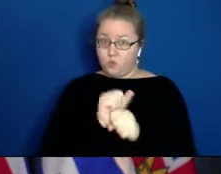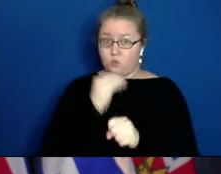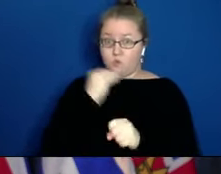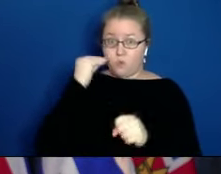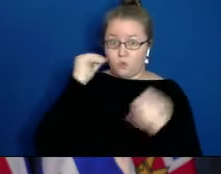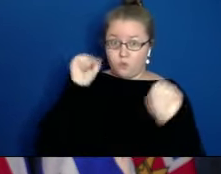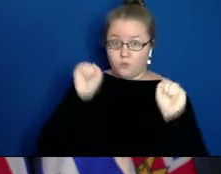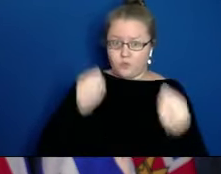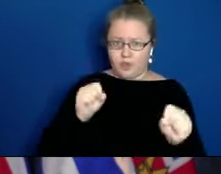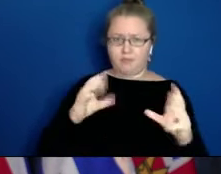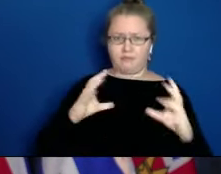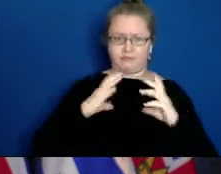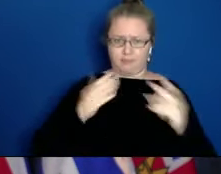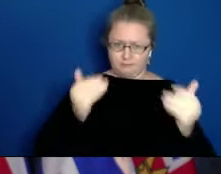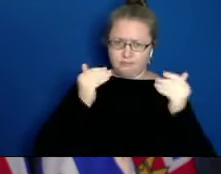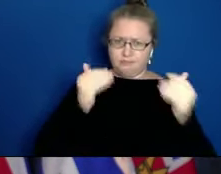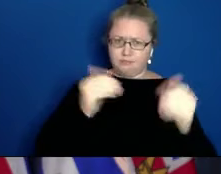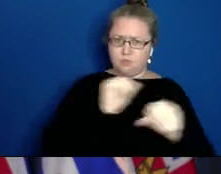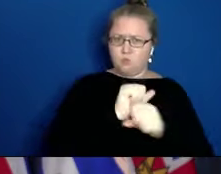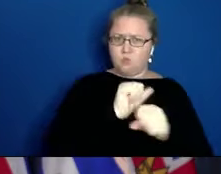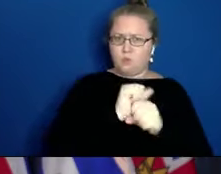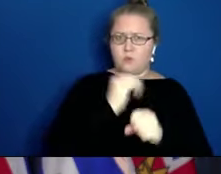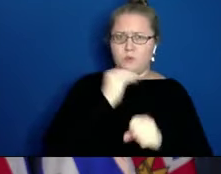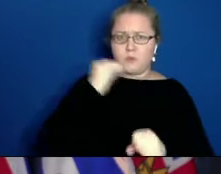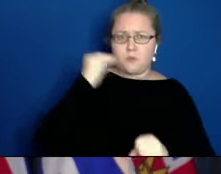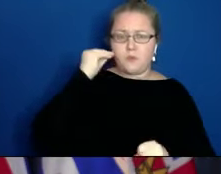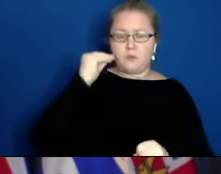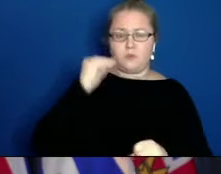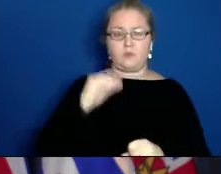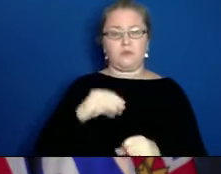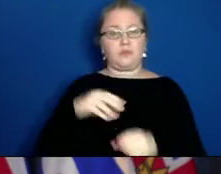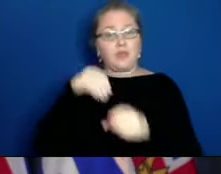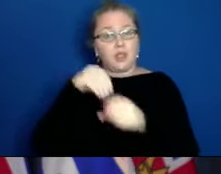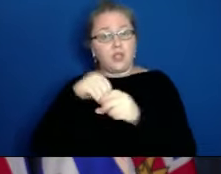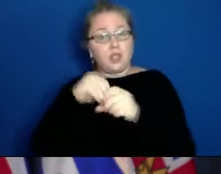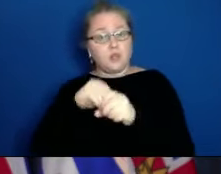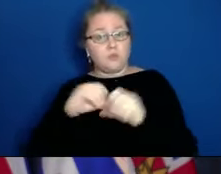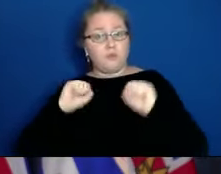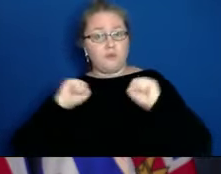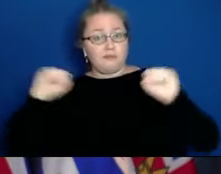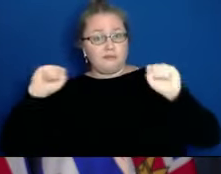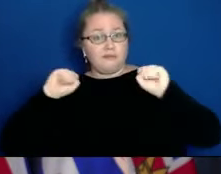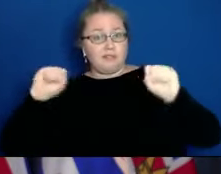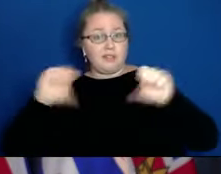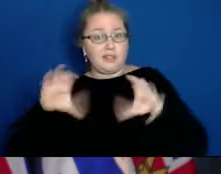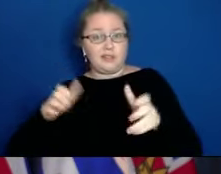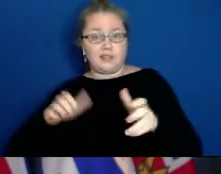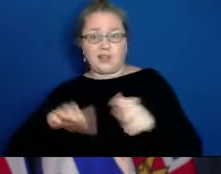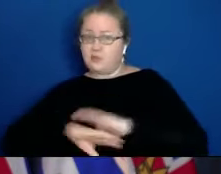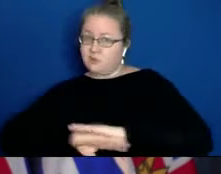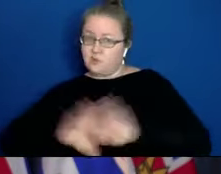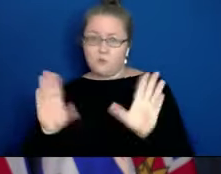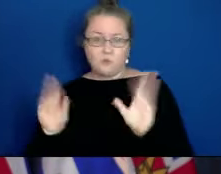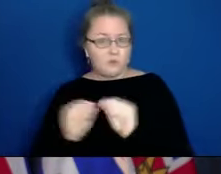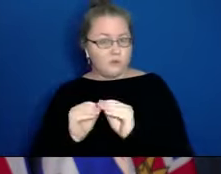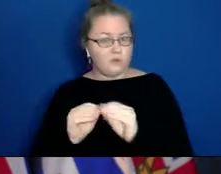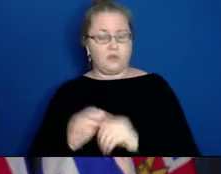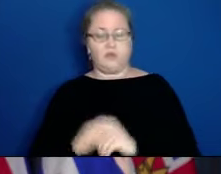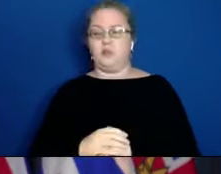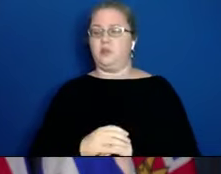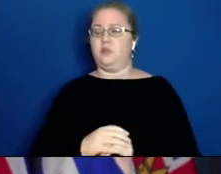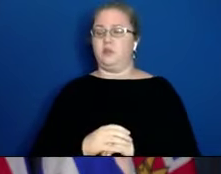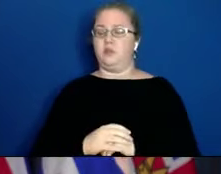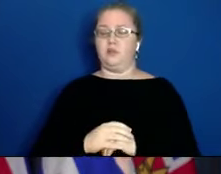that there are no more indoor group fitness classes and that we're saying that there's specific rules that people involved in team sports, that there be